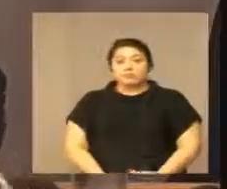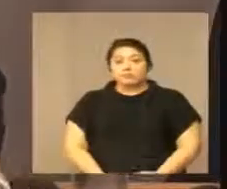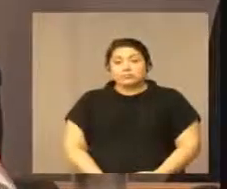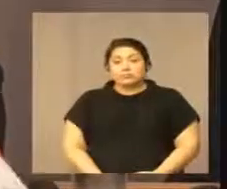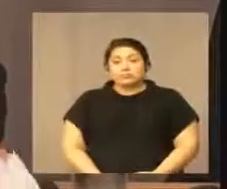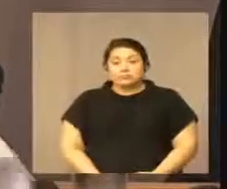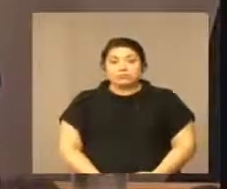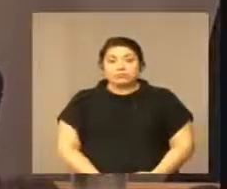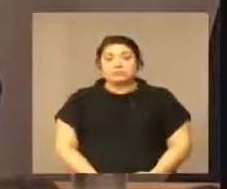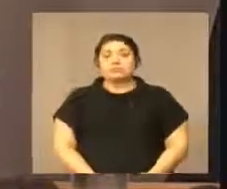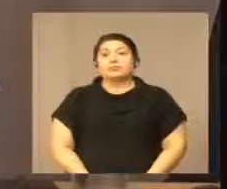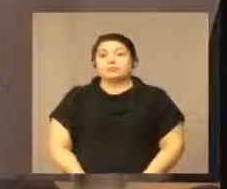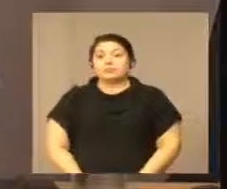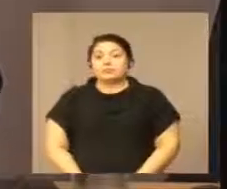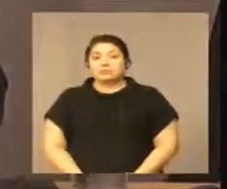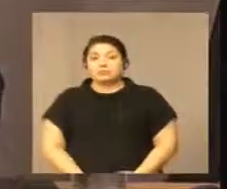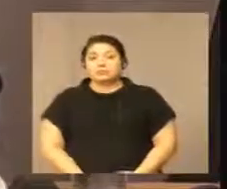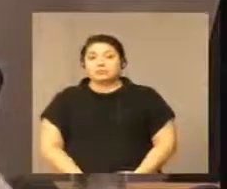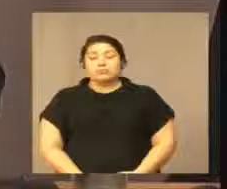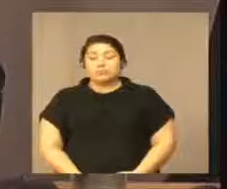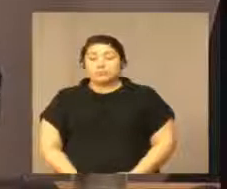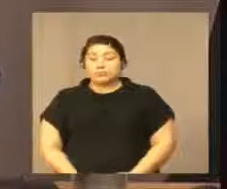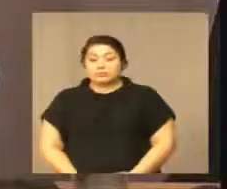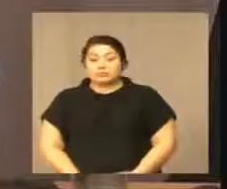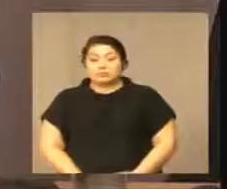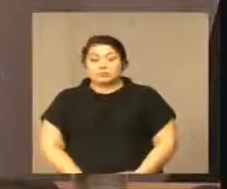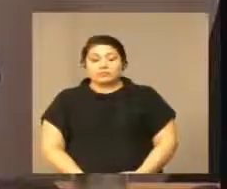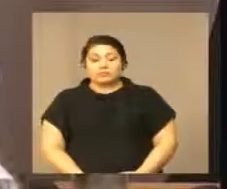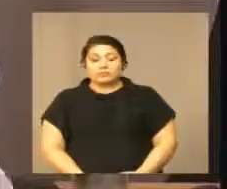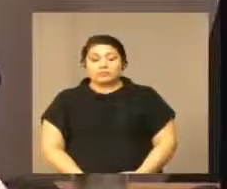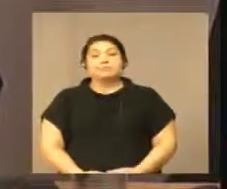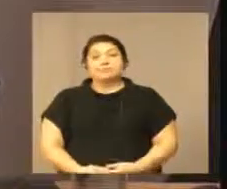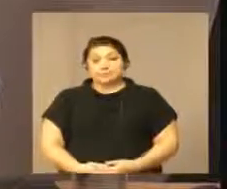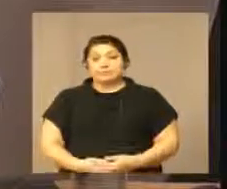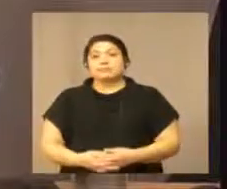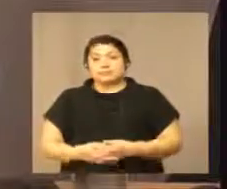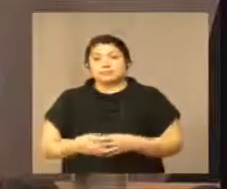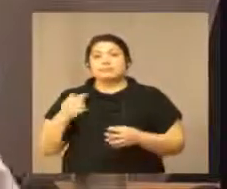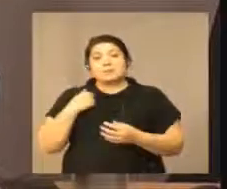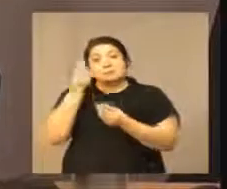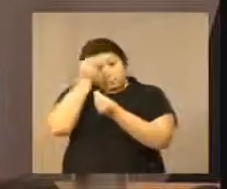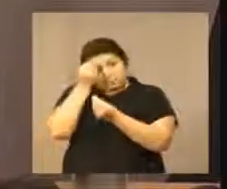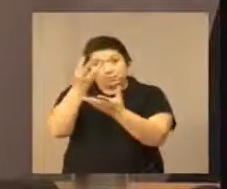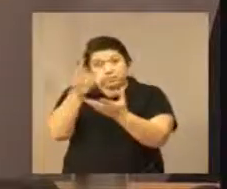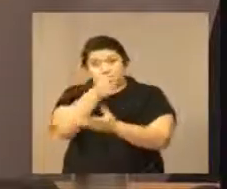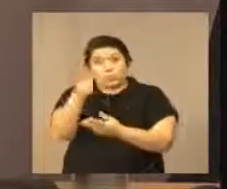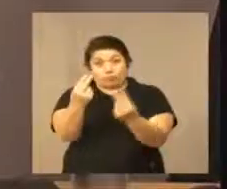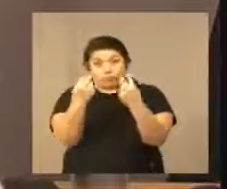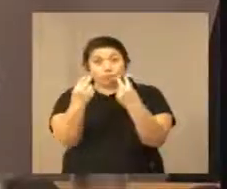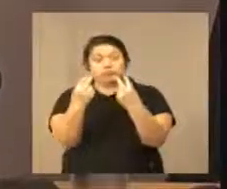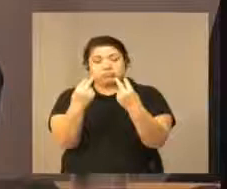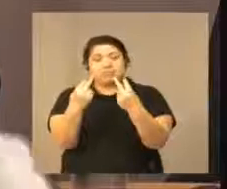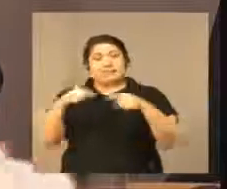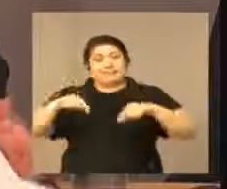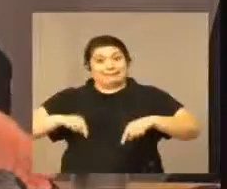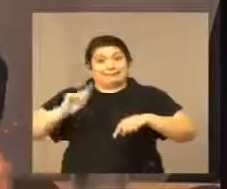we have other questions coming in. So as I was saying, I'll say to the audience again that this is a first for